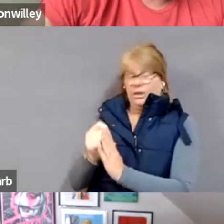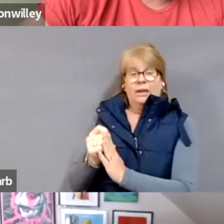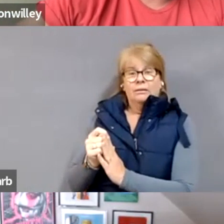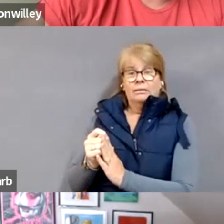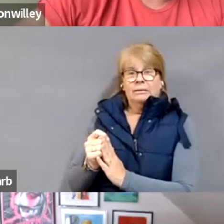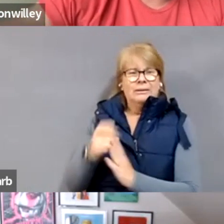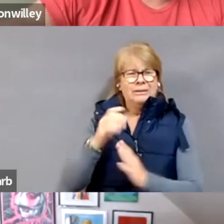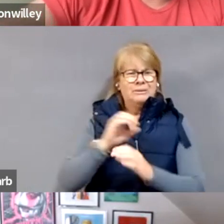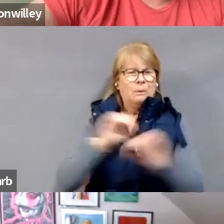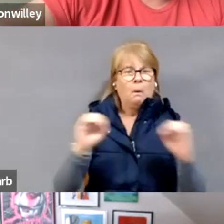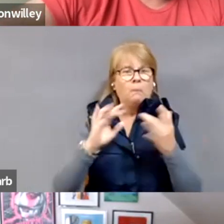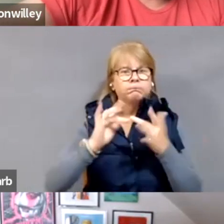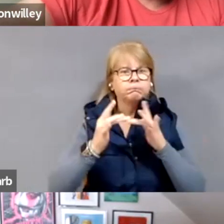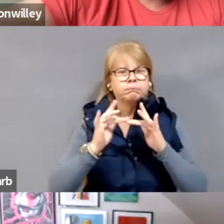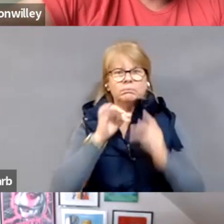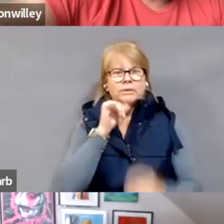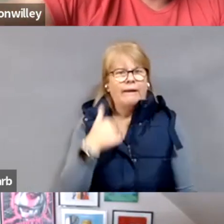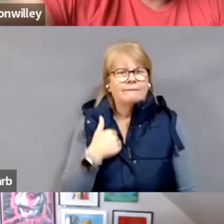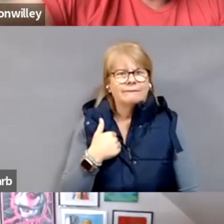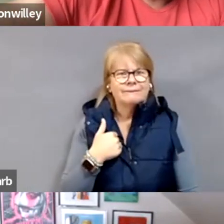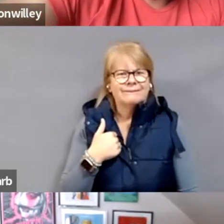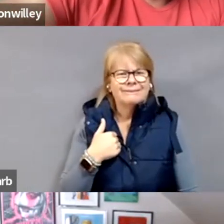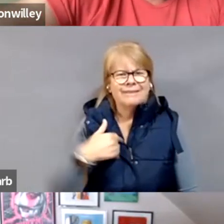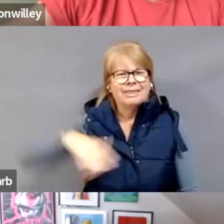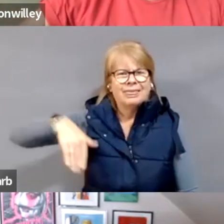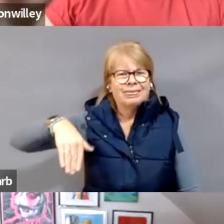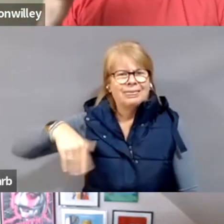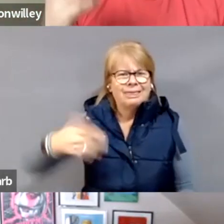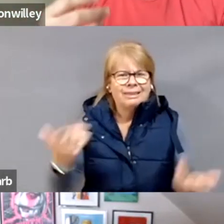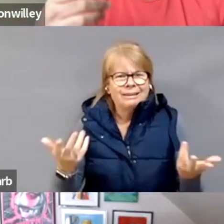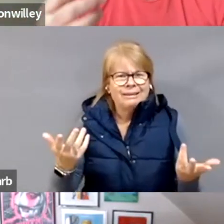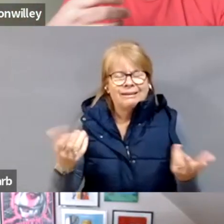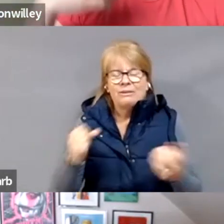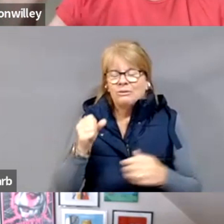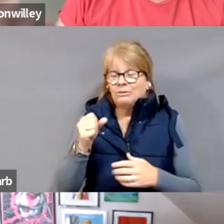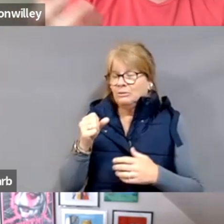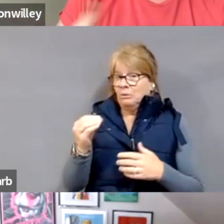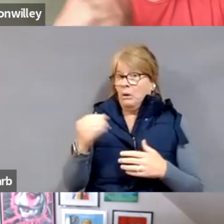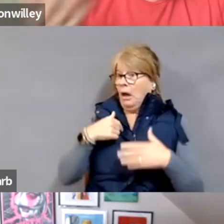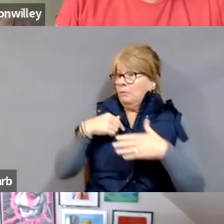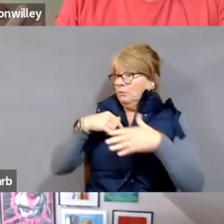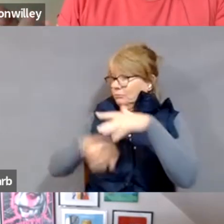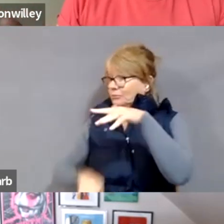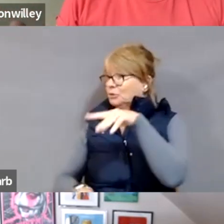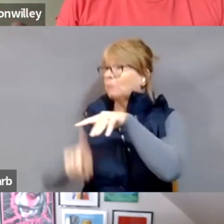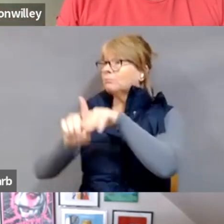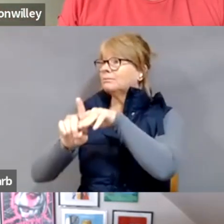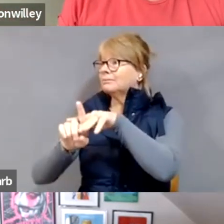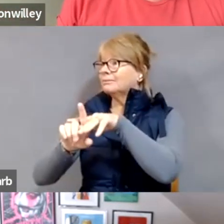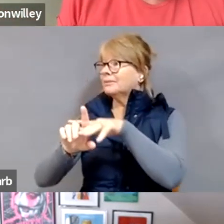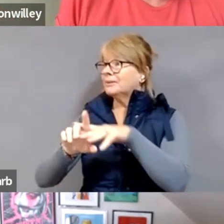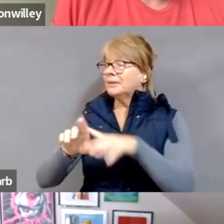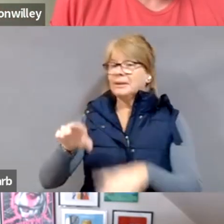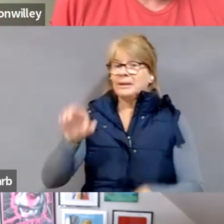obviously the internet wasn't alive, it didn't exist, and so I would just go and I would ask like